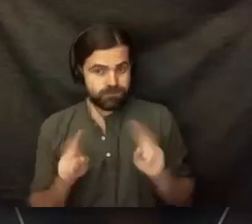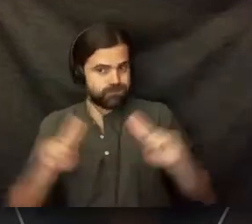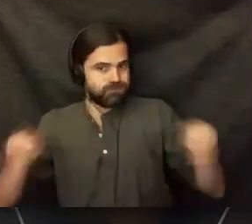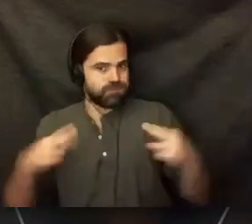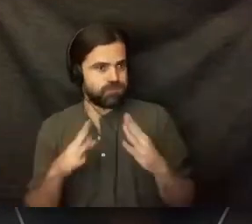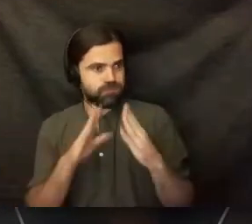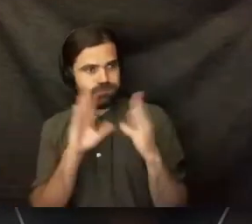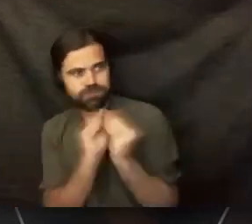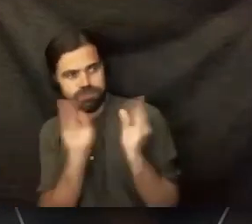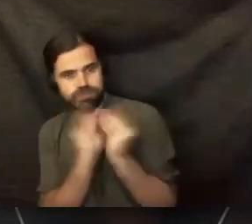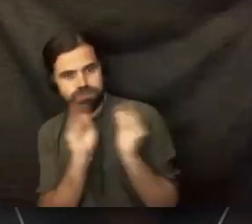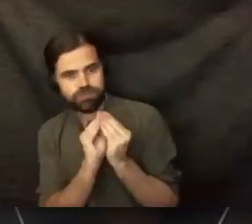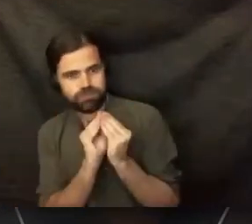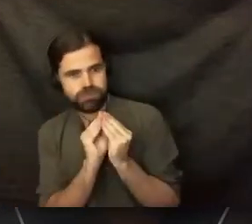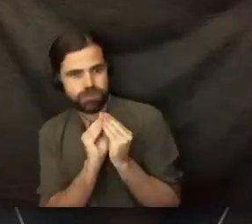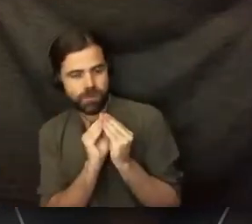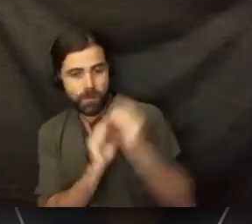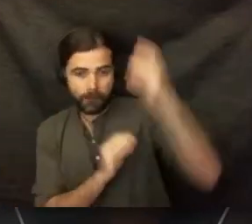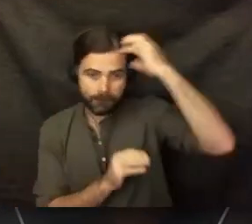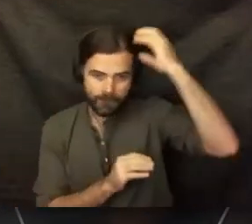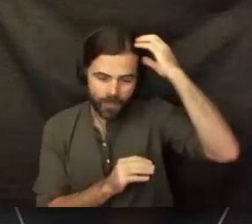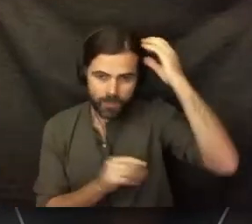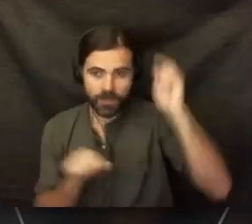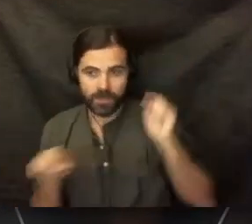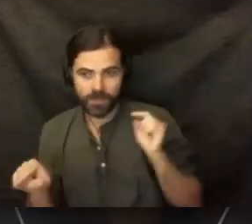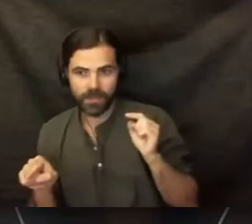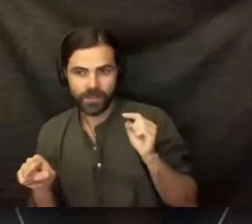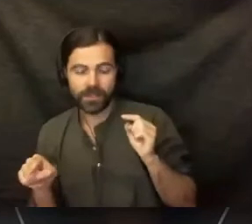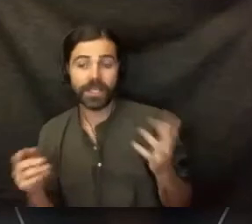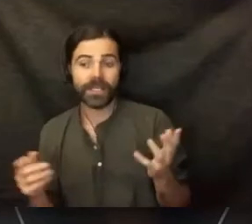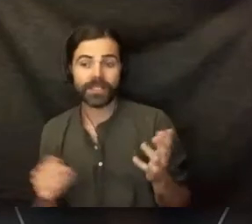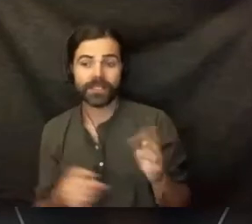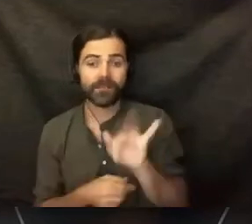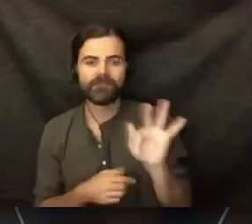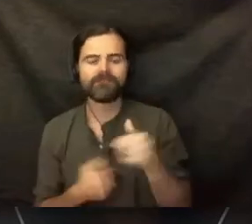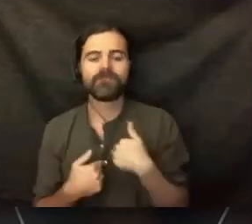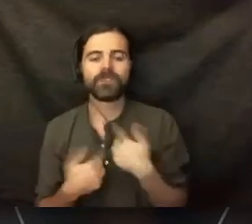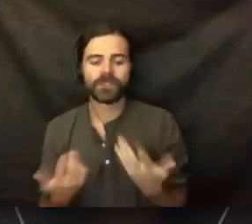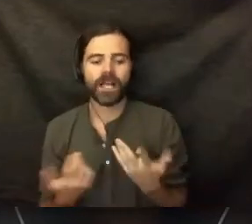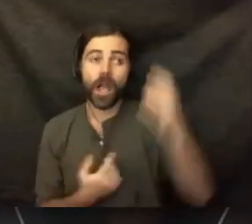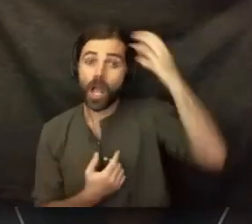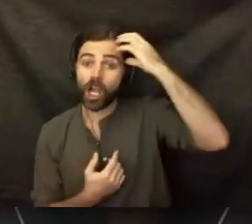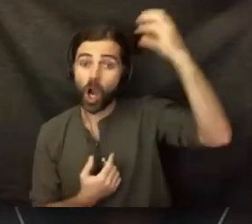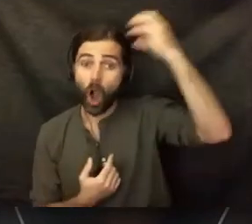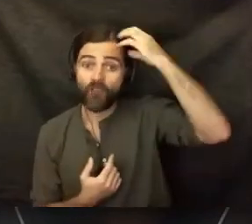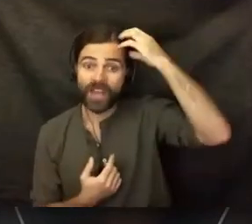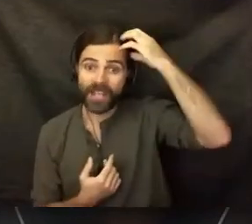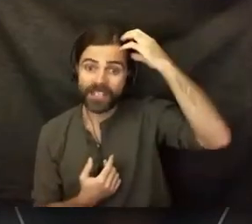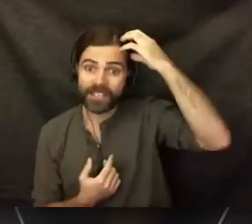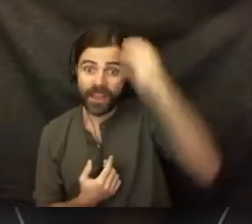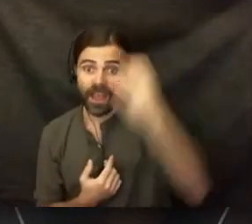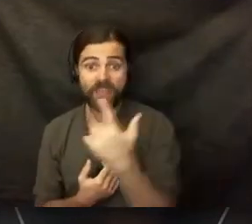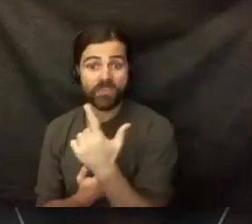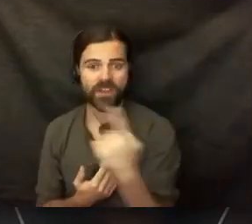worked. And if we're going to create these long vehicles, we're going to have to reimagine governance fit for the 21st century, which doesn't